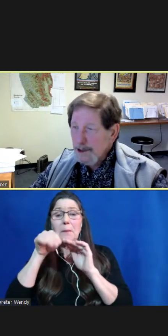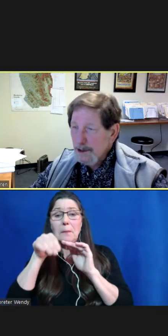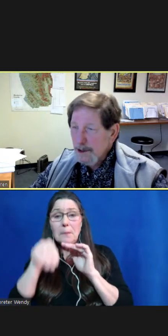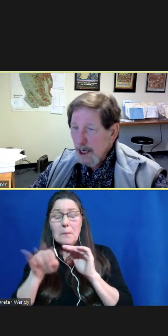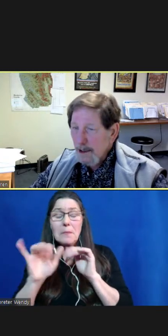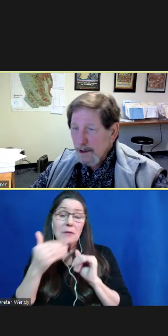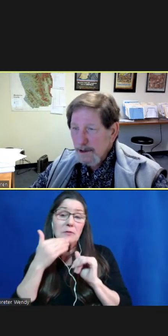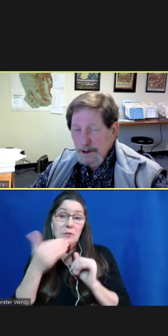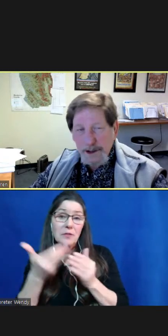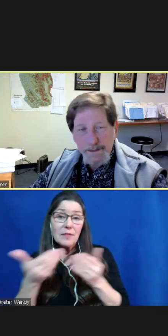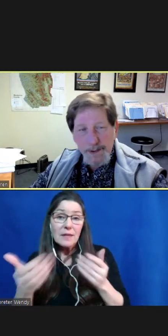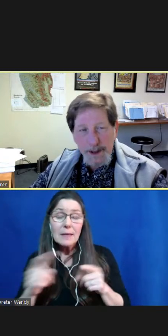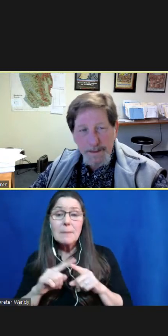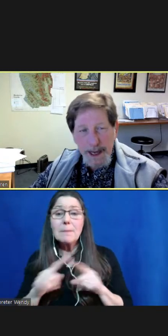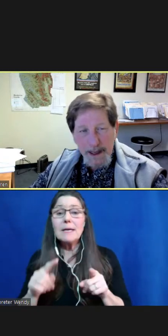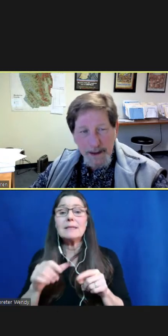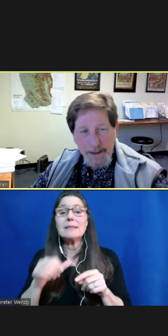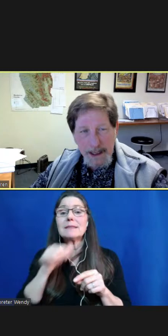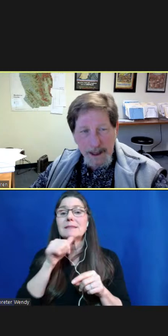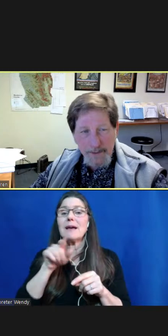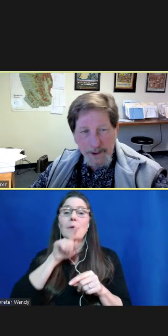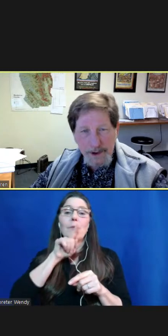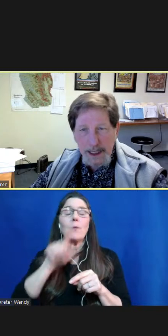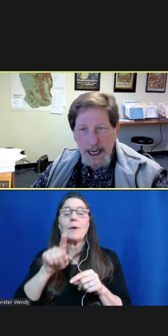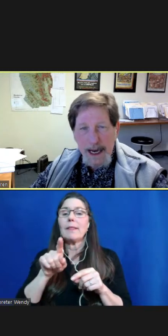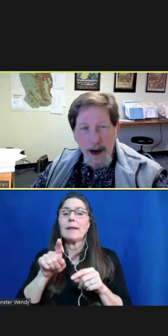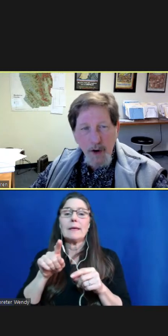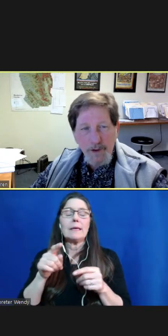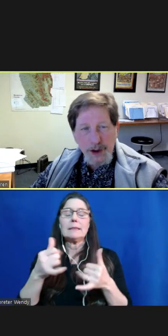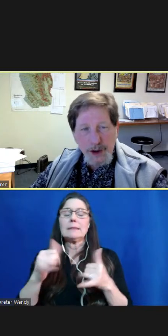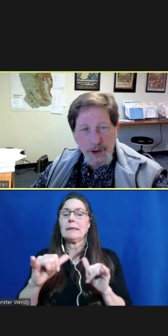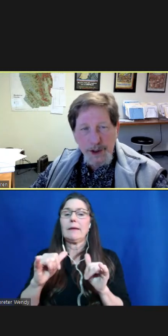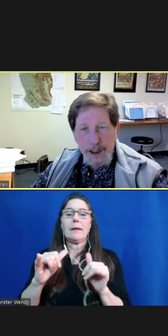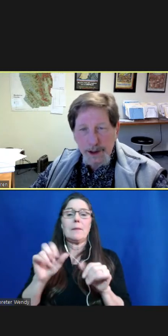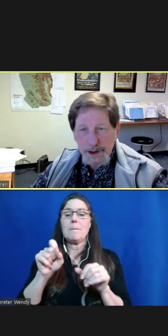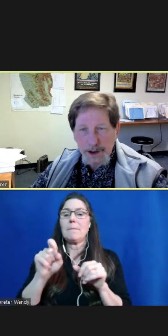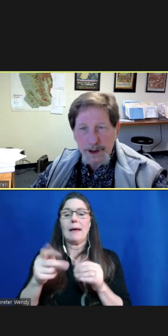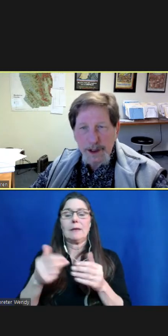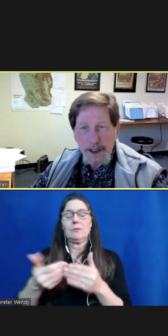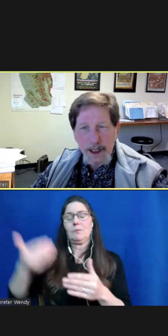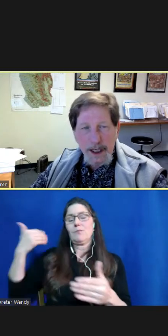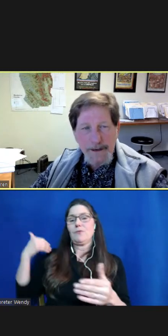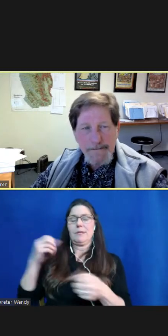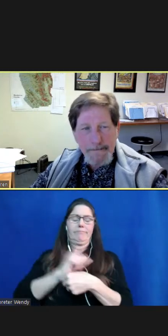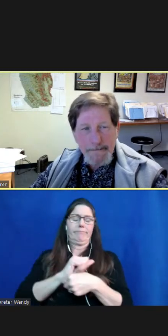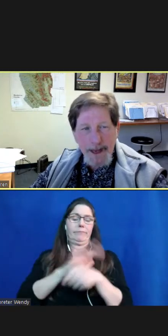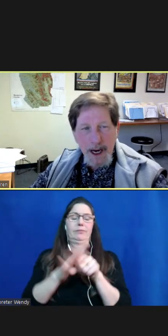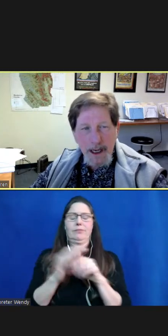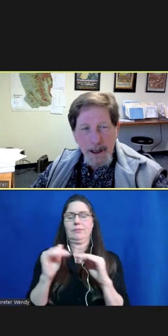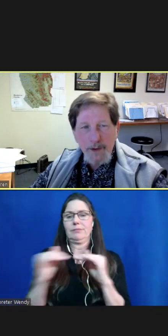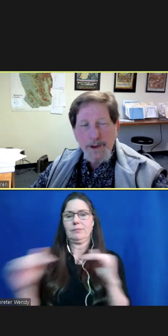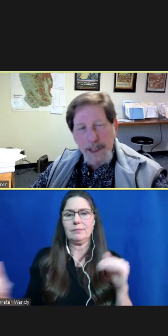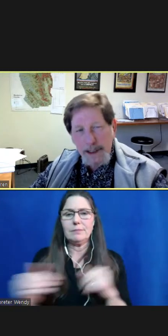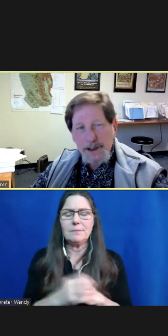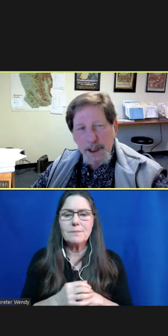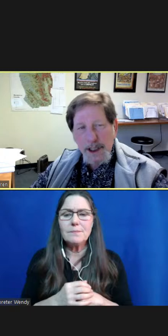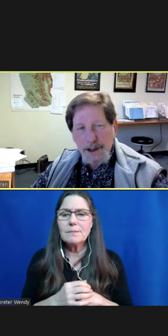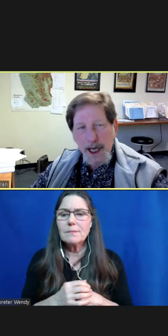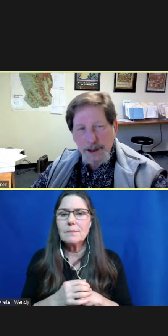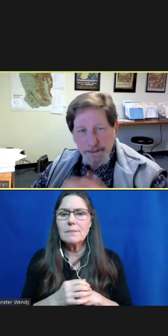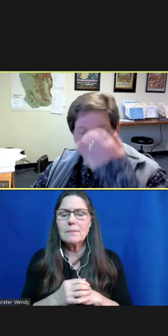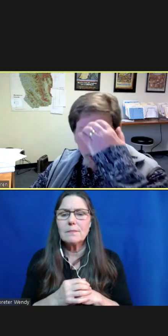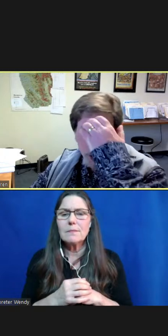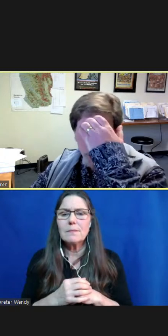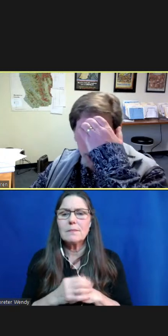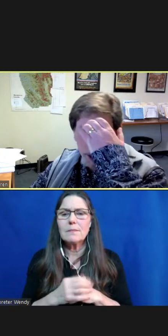but it's not clearly to pre-pandemic levels. Over 2 years, now the next